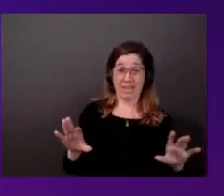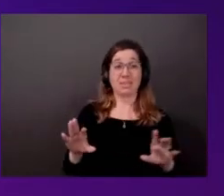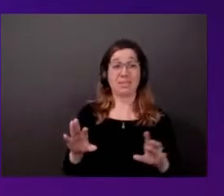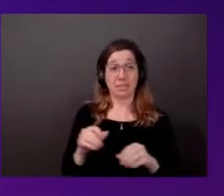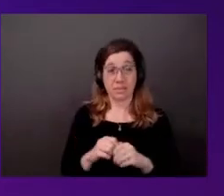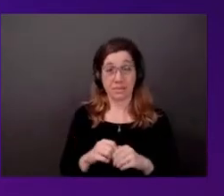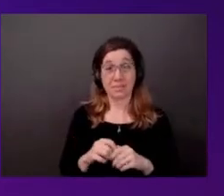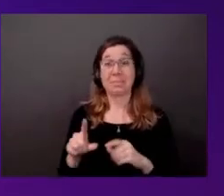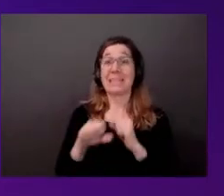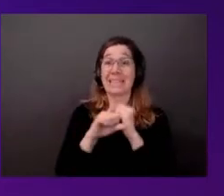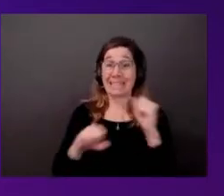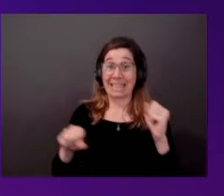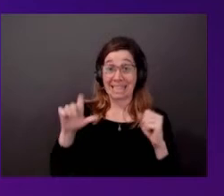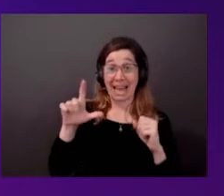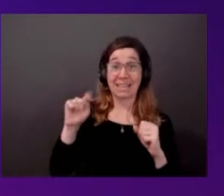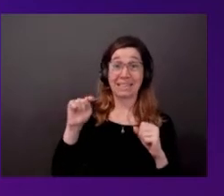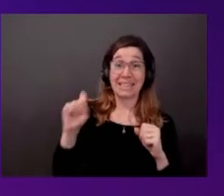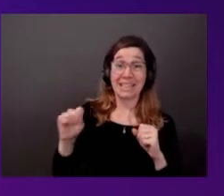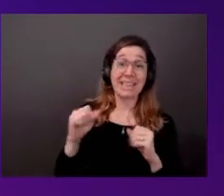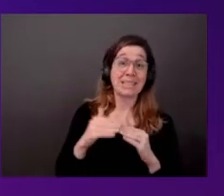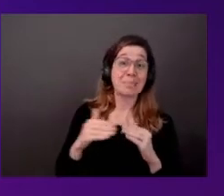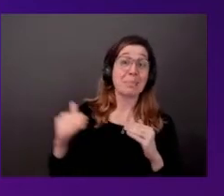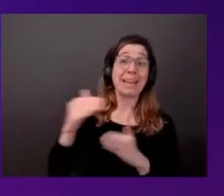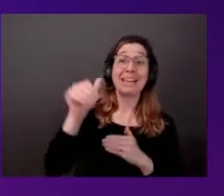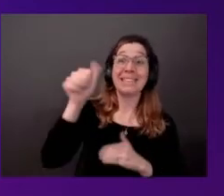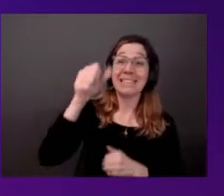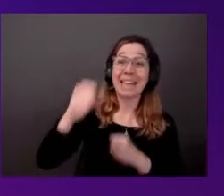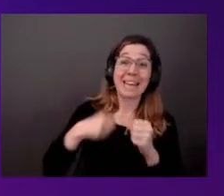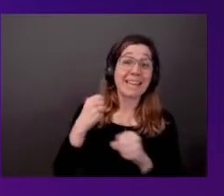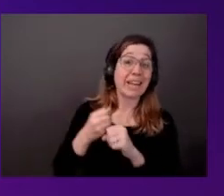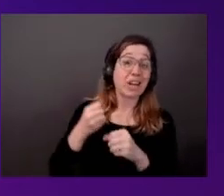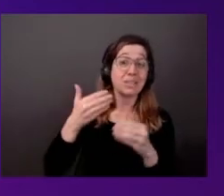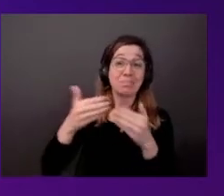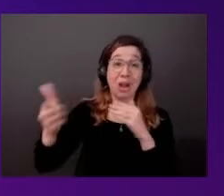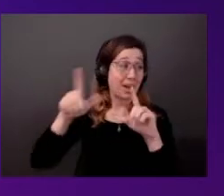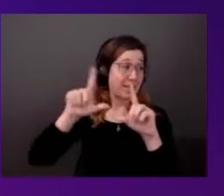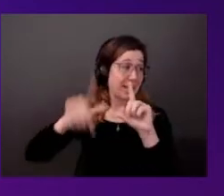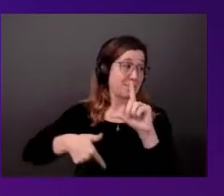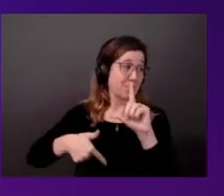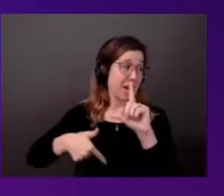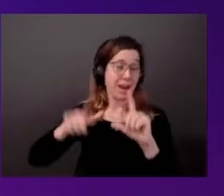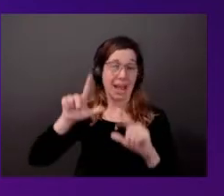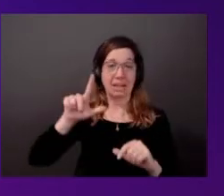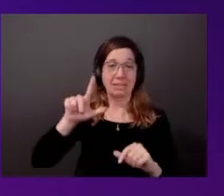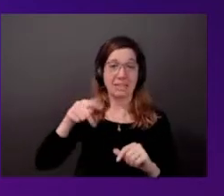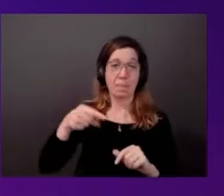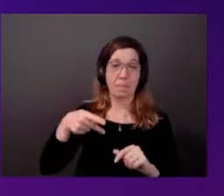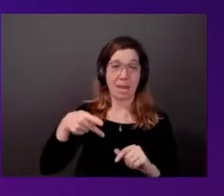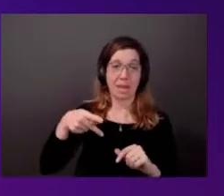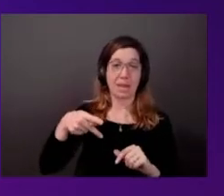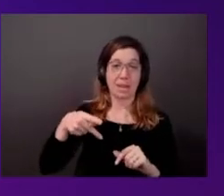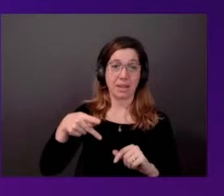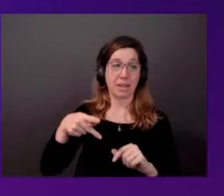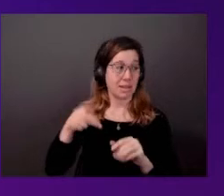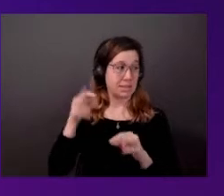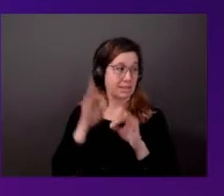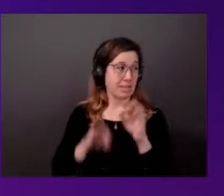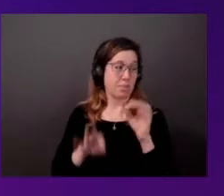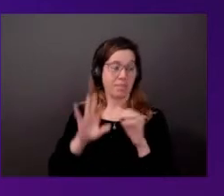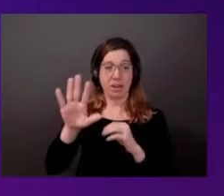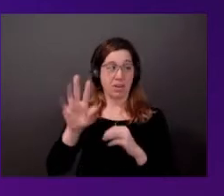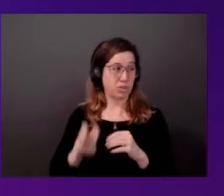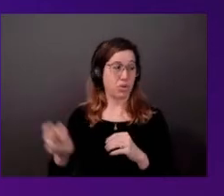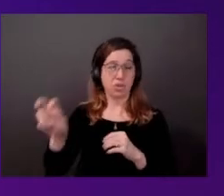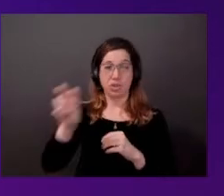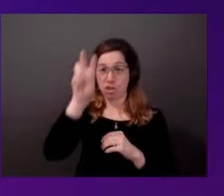up to 10 years beyond the expiry of the initial LTS period. Effectively, it simplifies your IoT journey, reduces your business risks, and